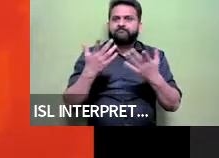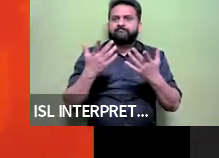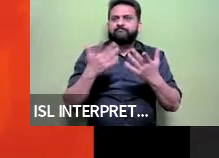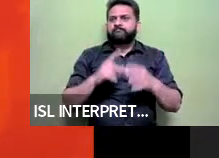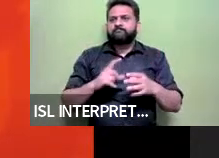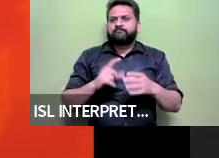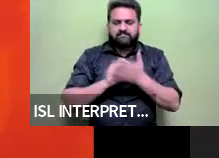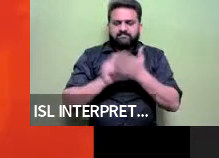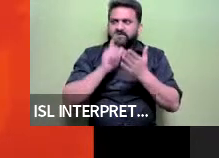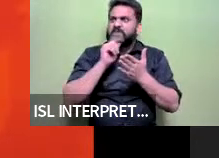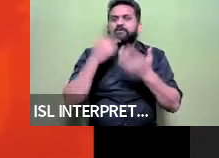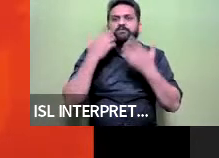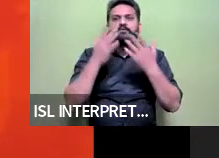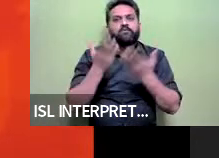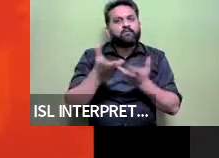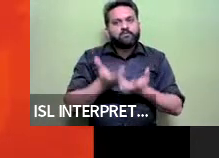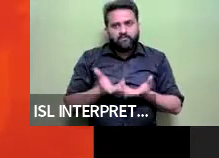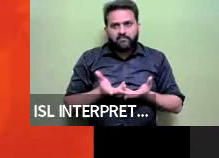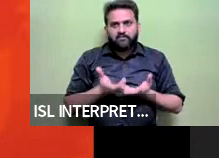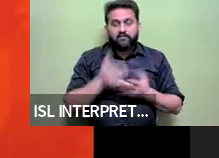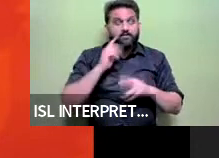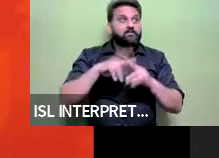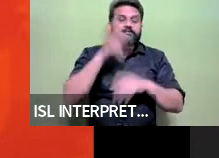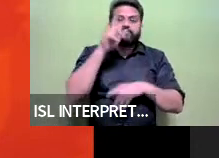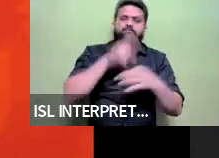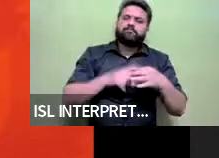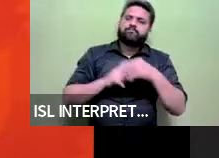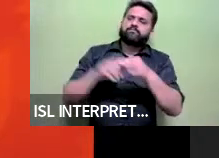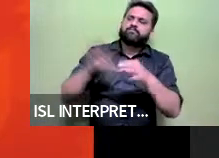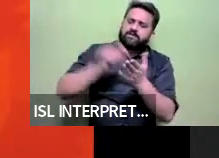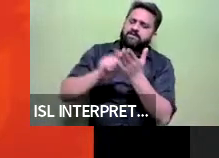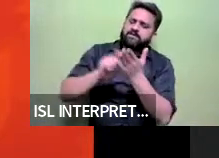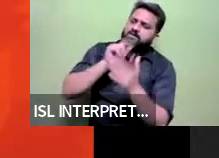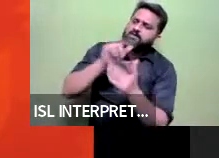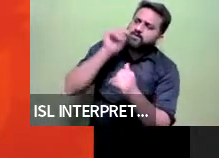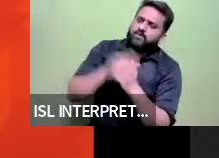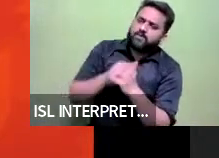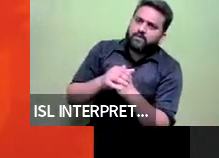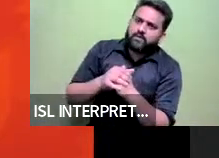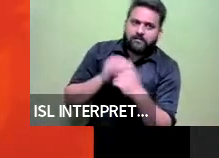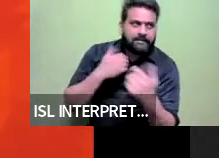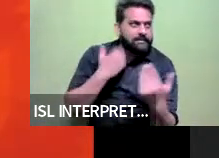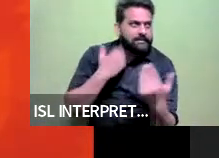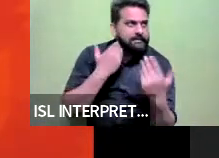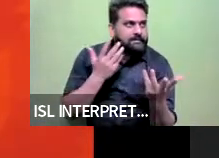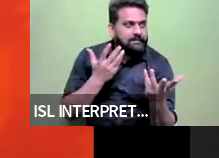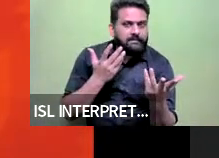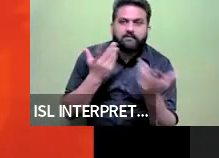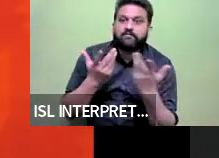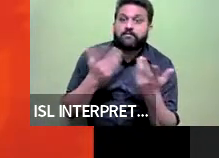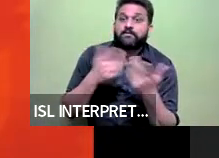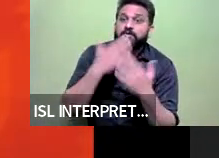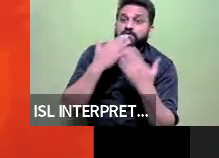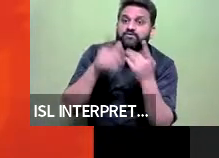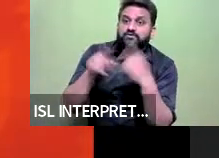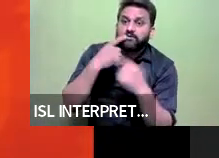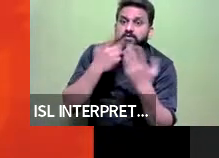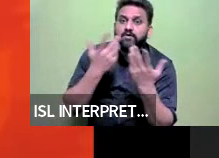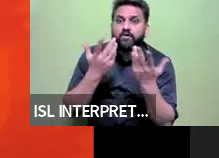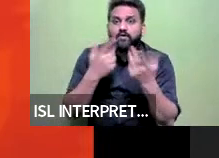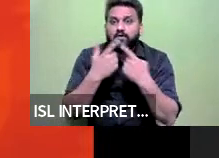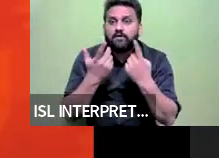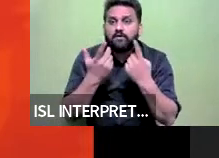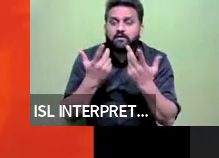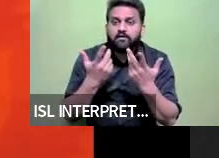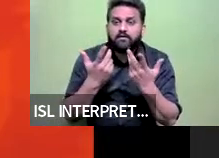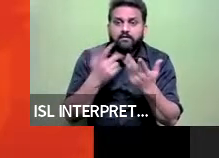author. If they ask you, who is this author? I don't know. Maybe a student or ex-mooter who had just